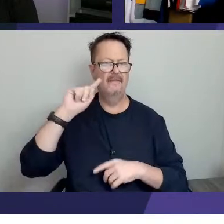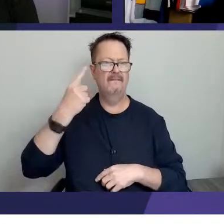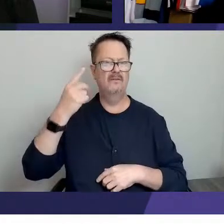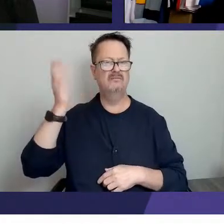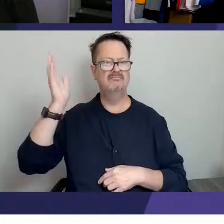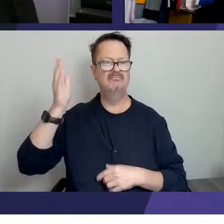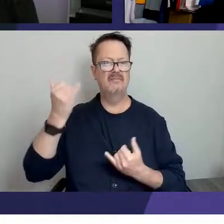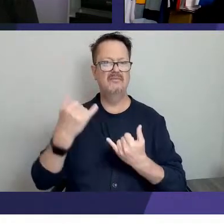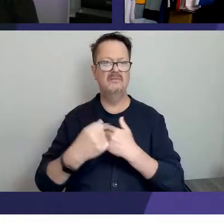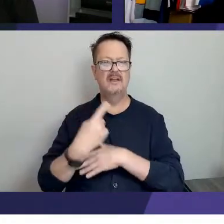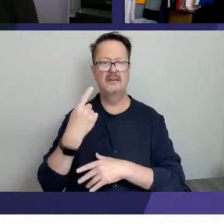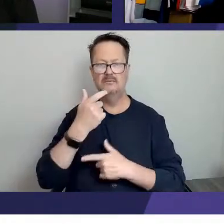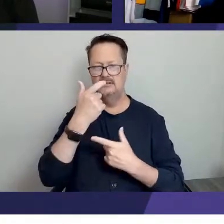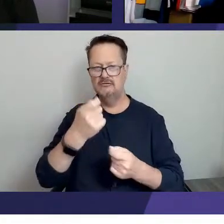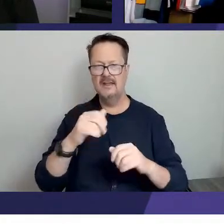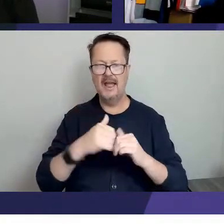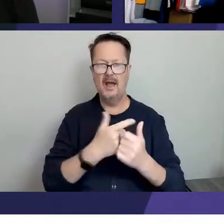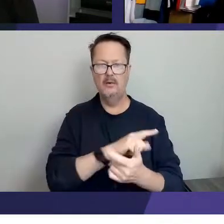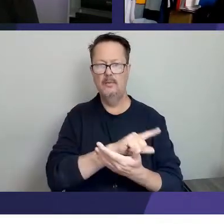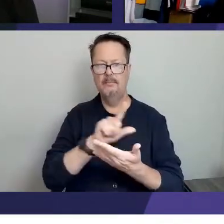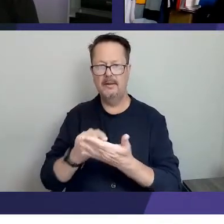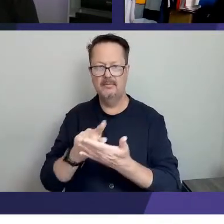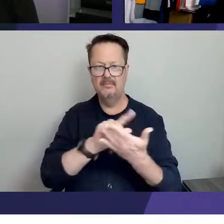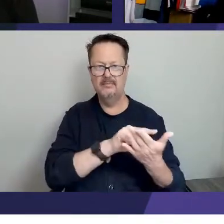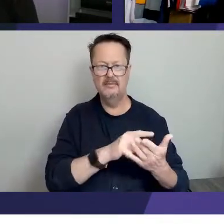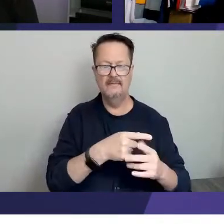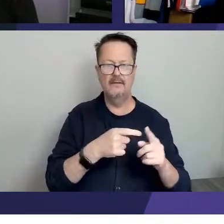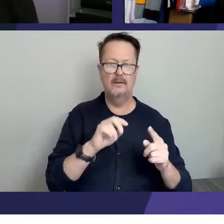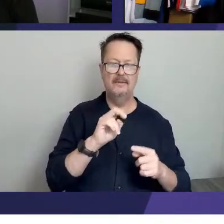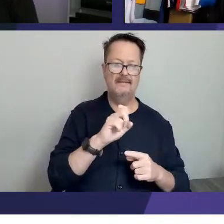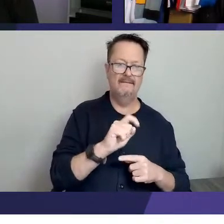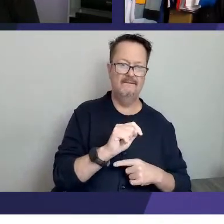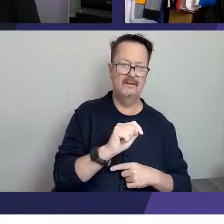ones about publishing to EventBridge or reading from EventBridge.